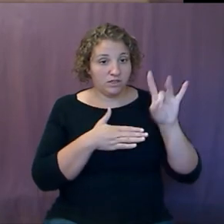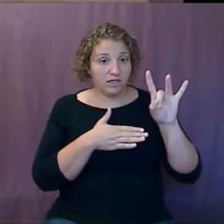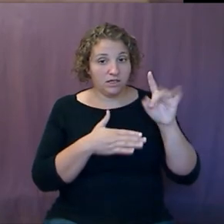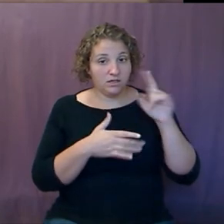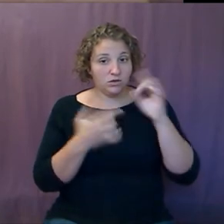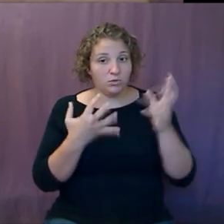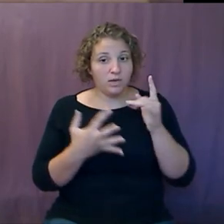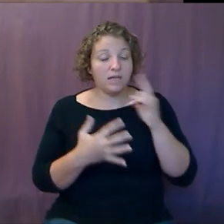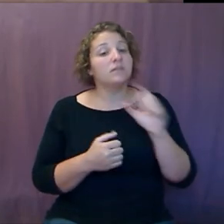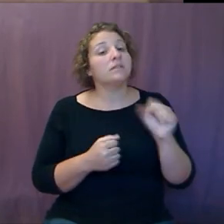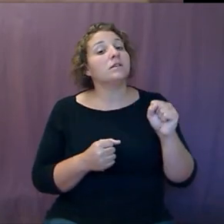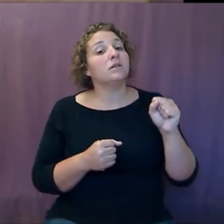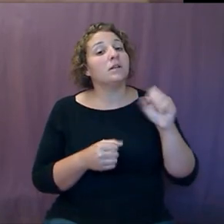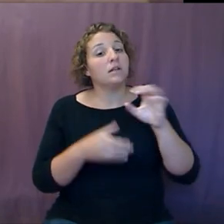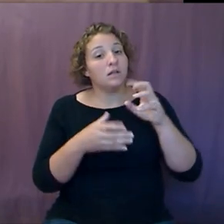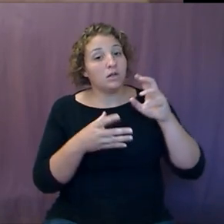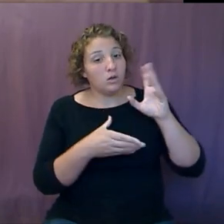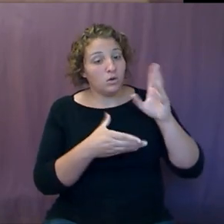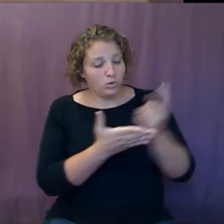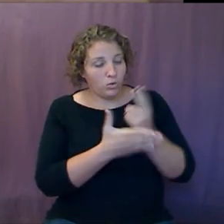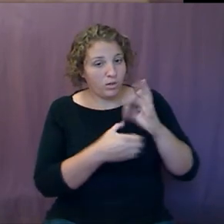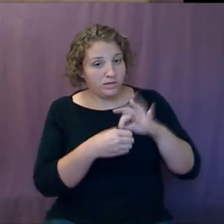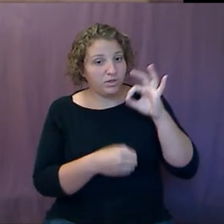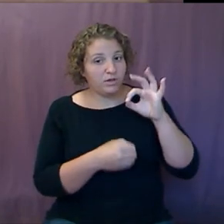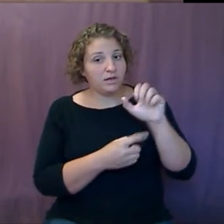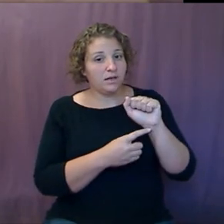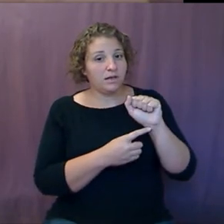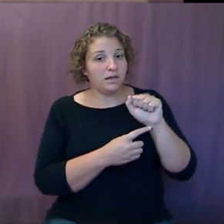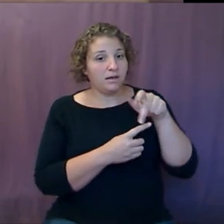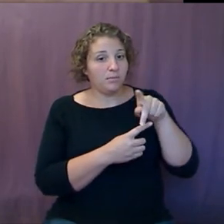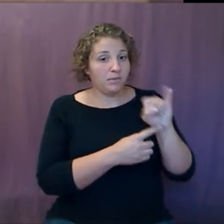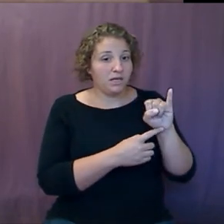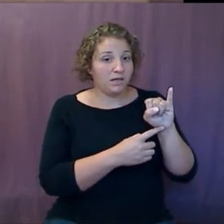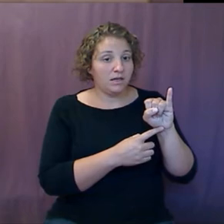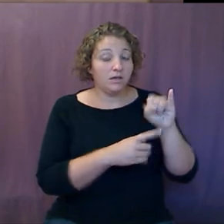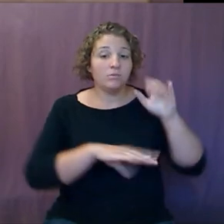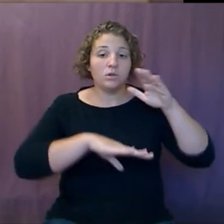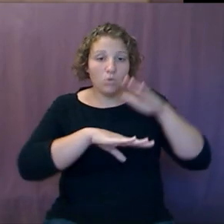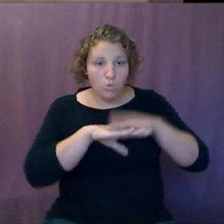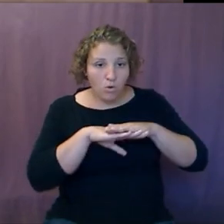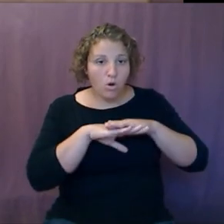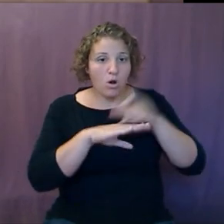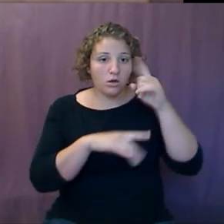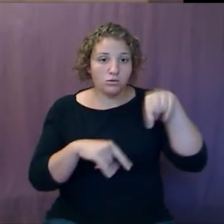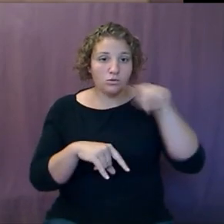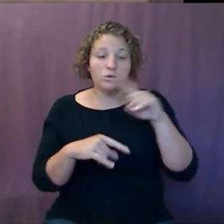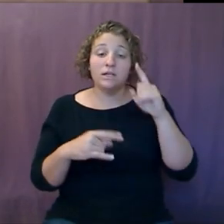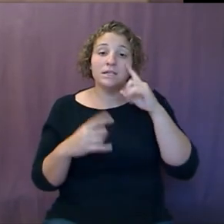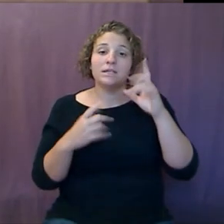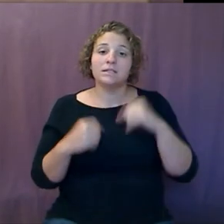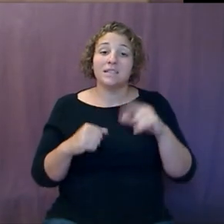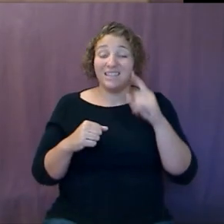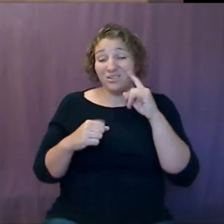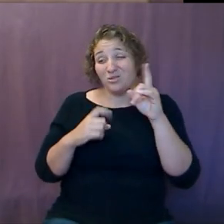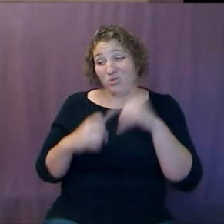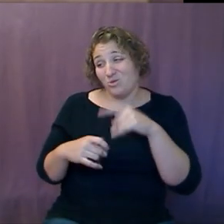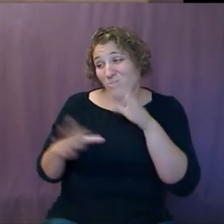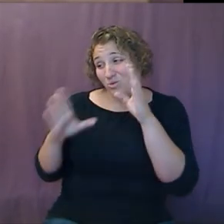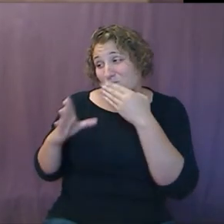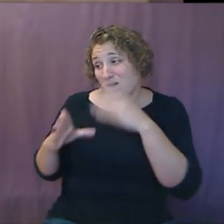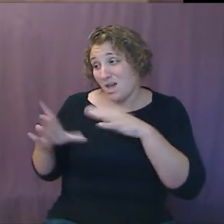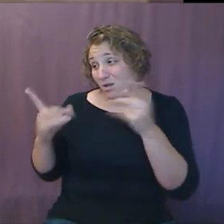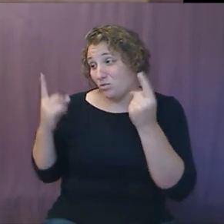P I in the Greek upon you and he'll empower you so the Spirit of God has always been with us convicting us of righteousness and and judgment when we surrender